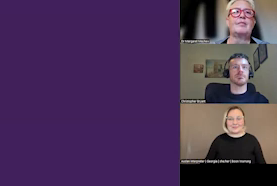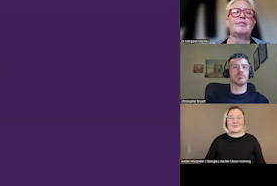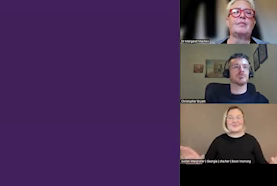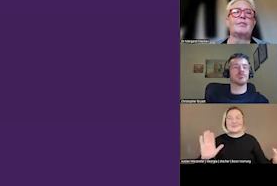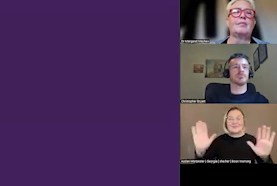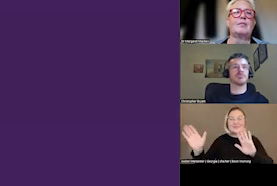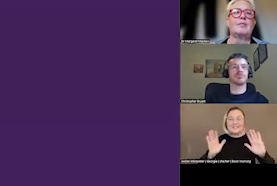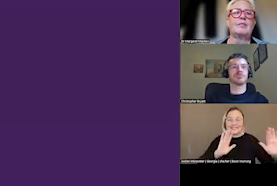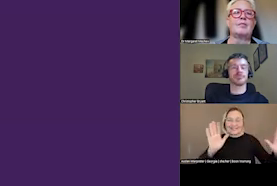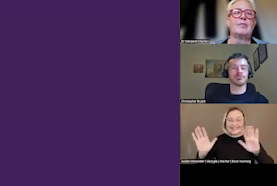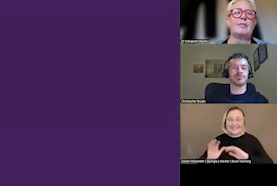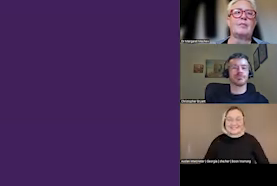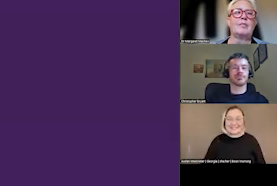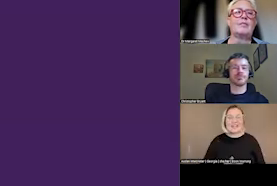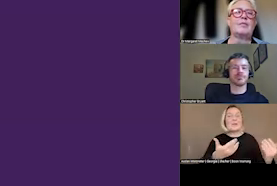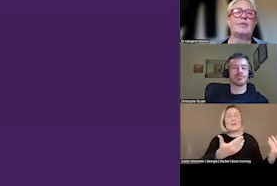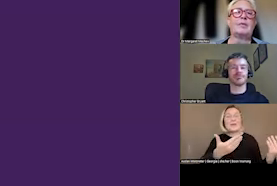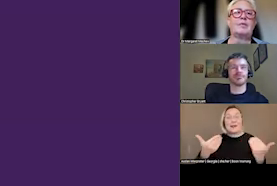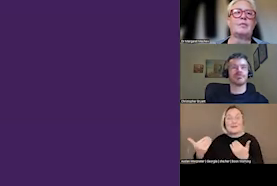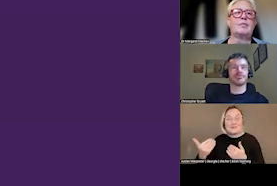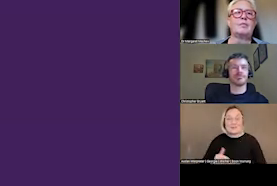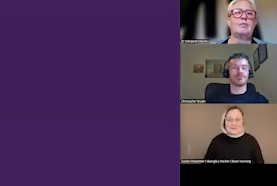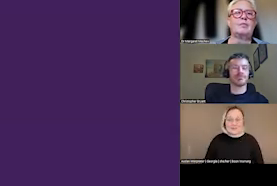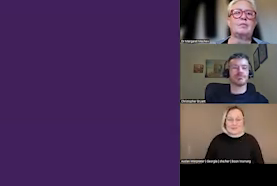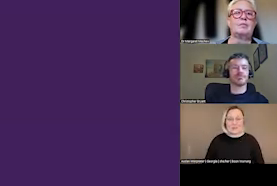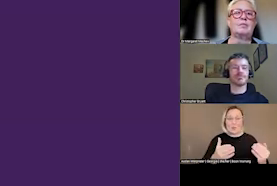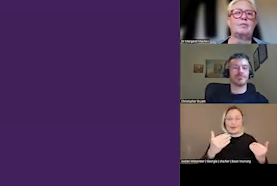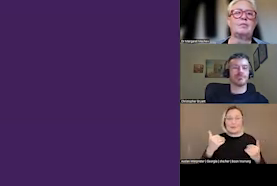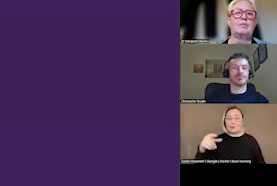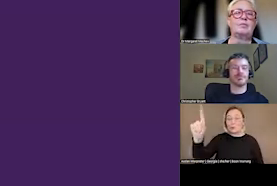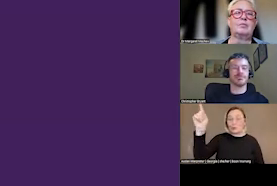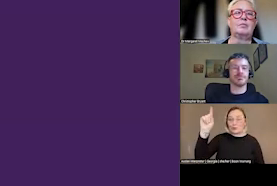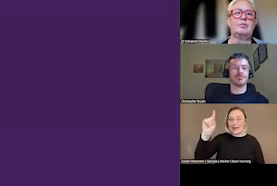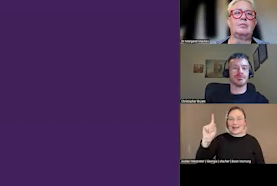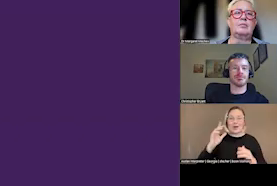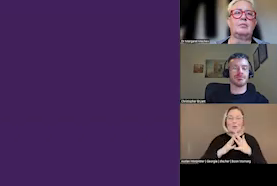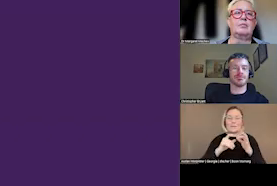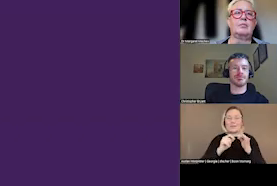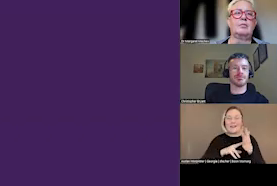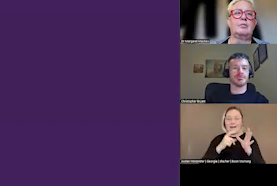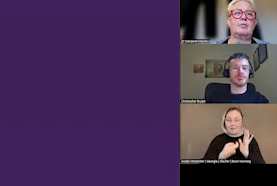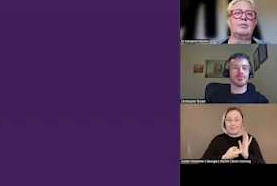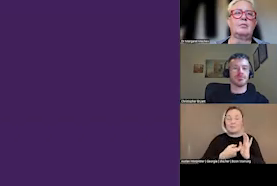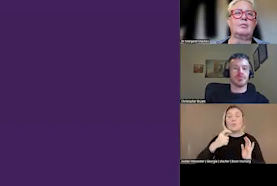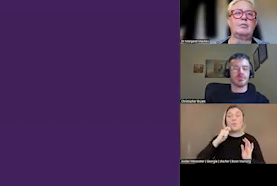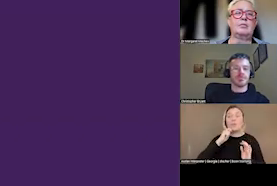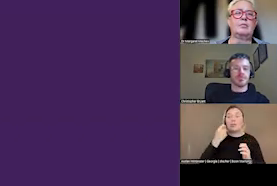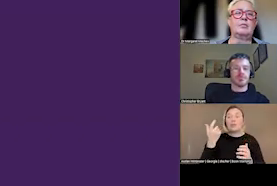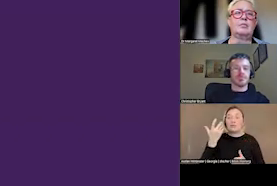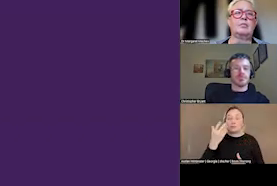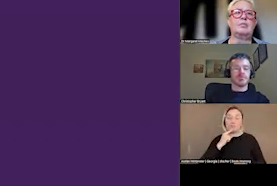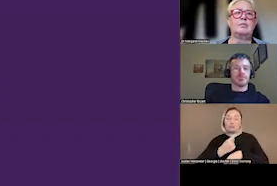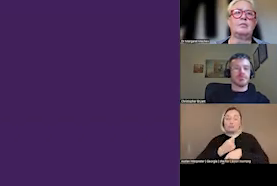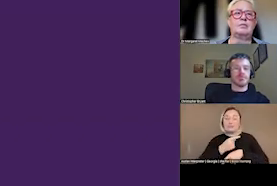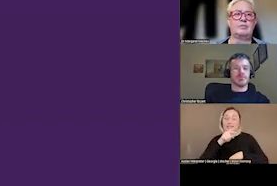Hi, everybody. Welcome. Welcome to today's webinar where we're going to be coming to you to talk